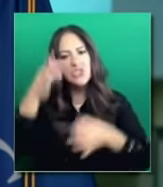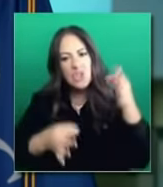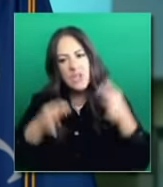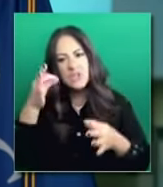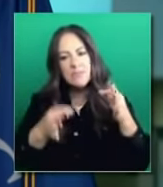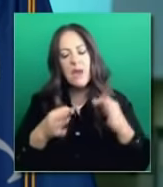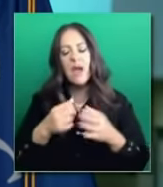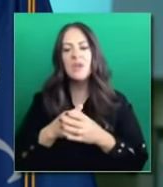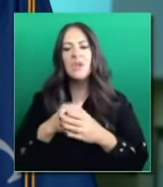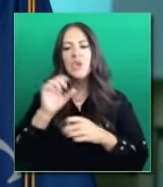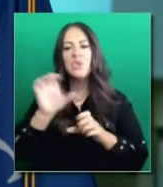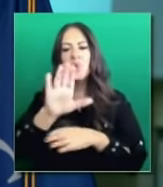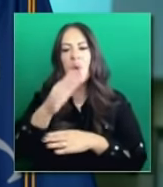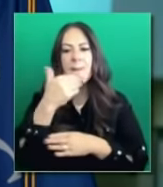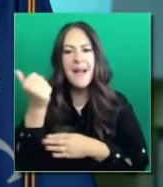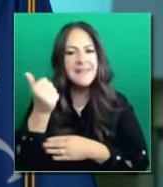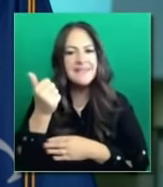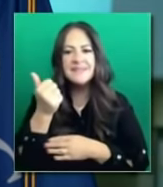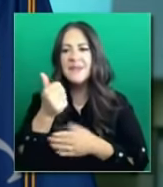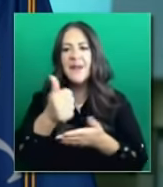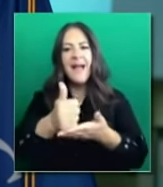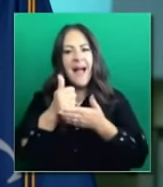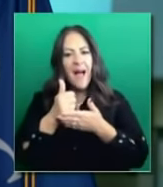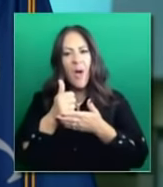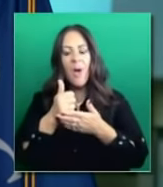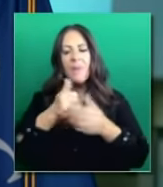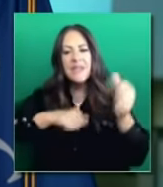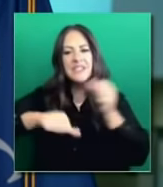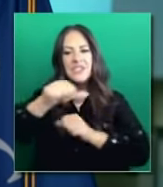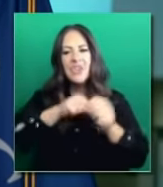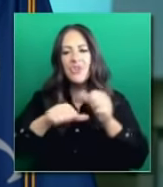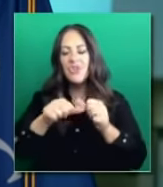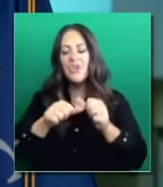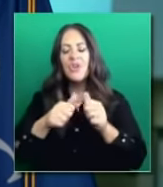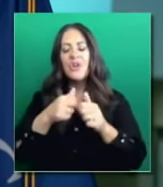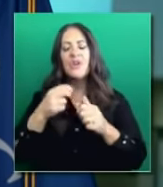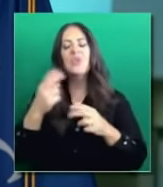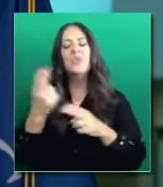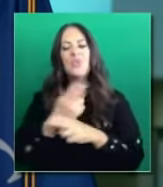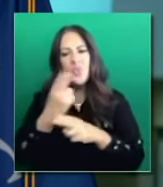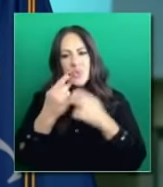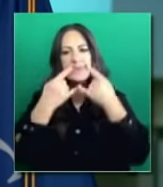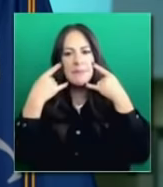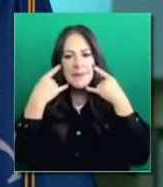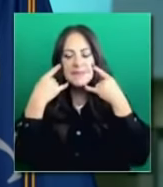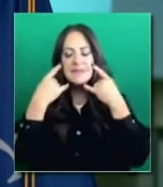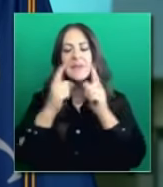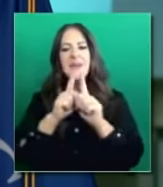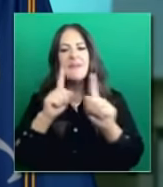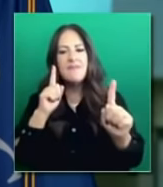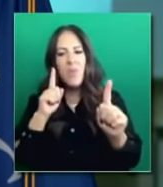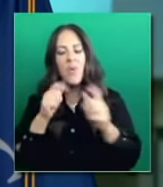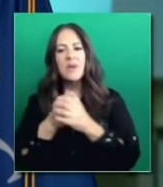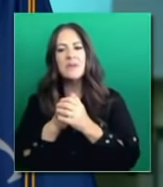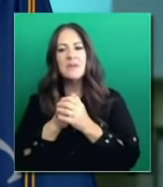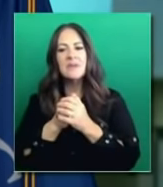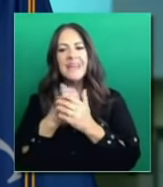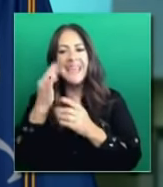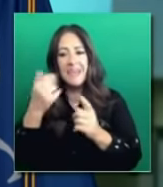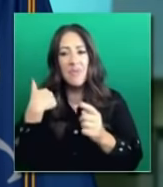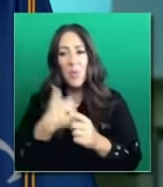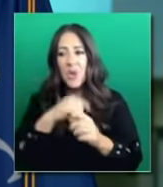can to help us through these non-pharmaceutical interventions to mitigate the spread. The quicker we do that, not only are we